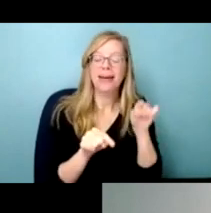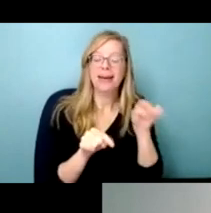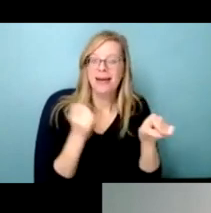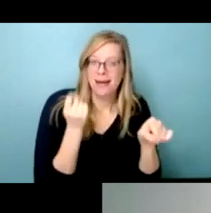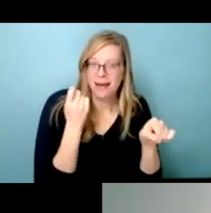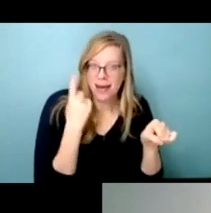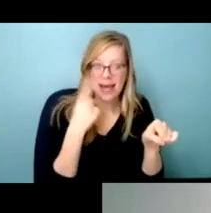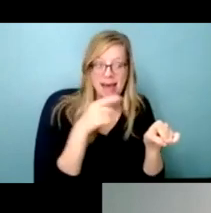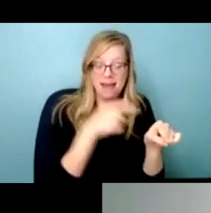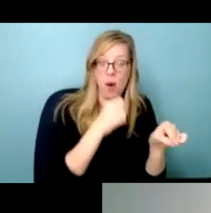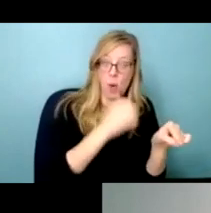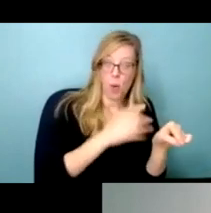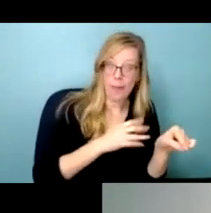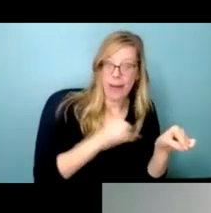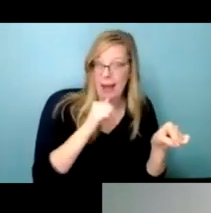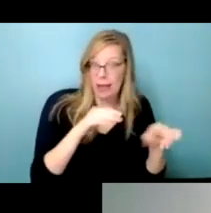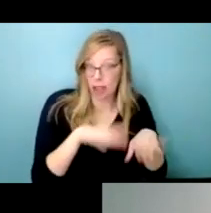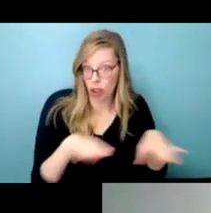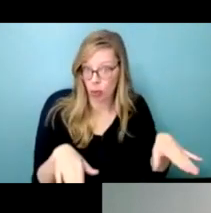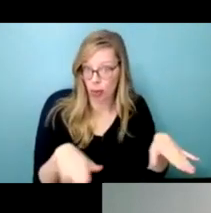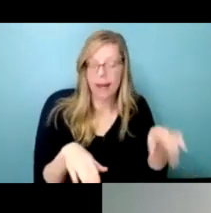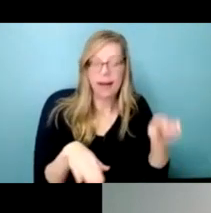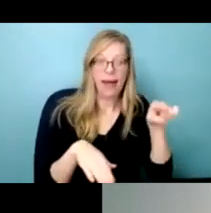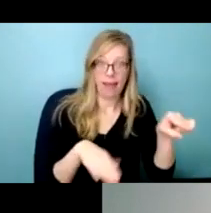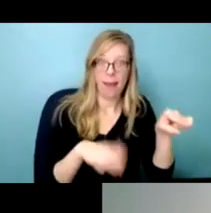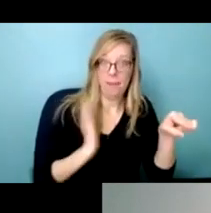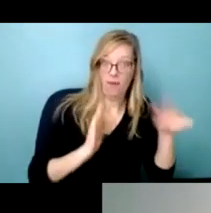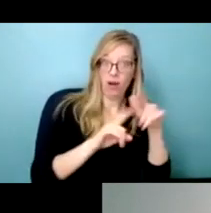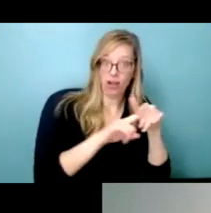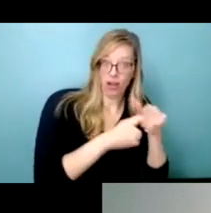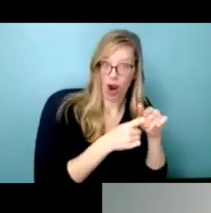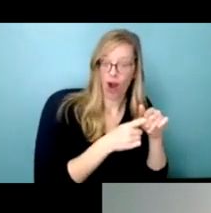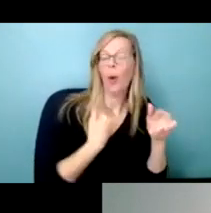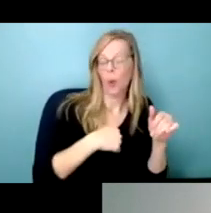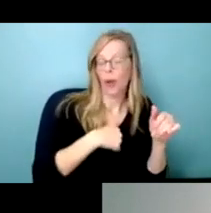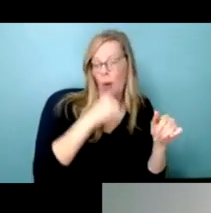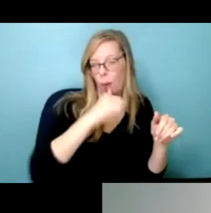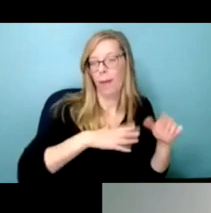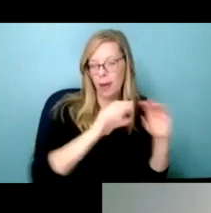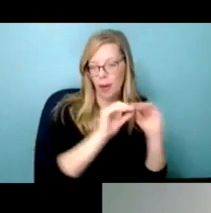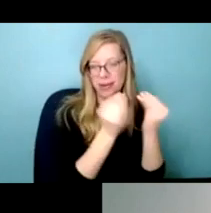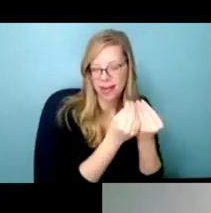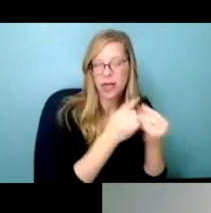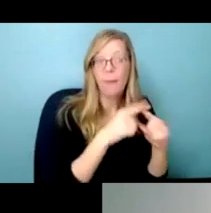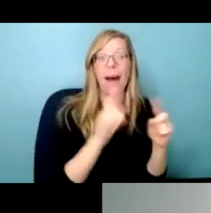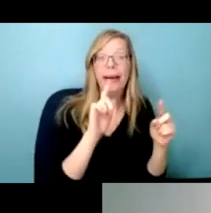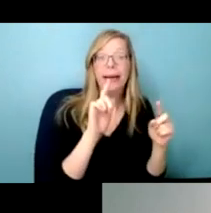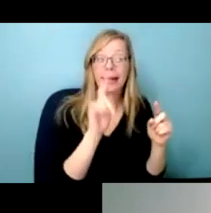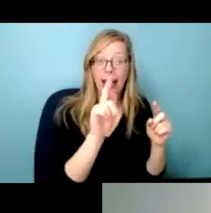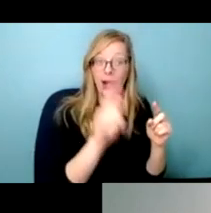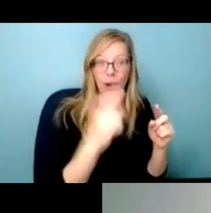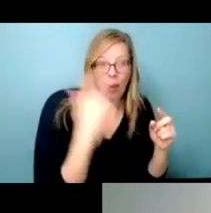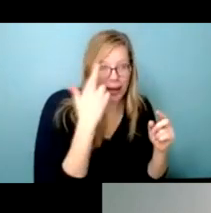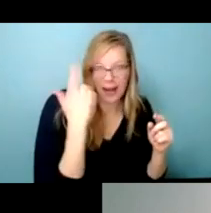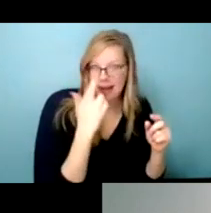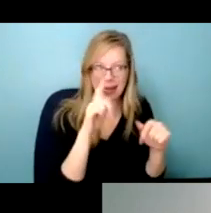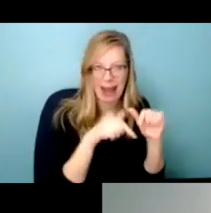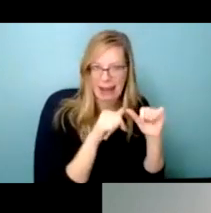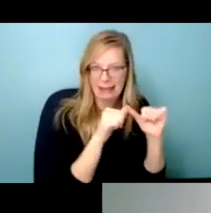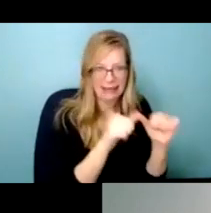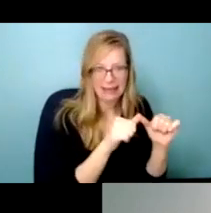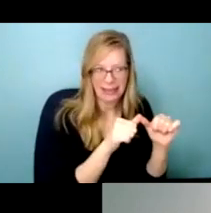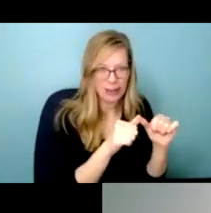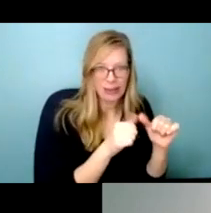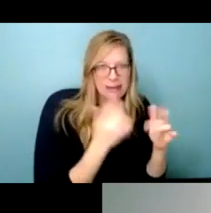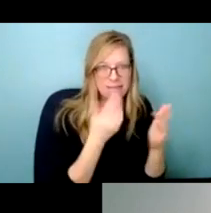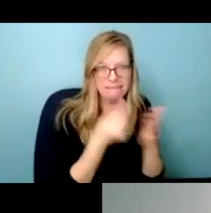women and children. Although we're a women's organization, there was a decision made in the 80s actually to